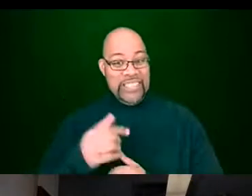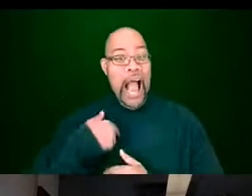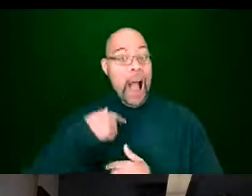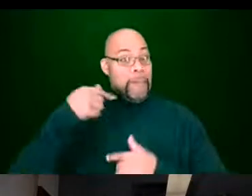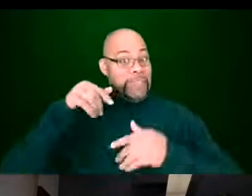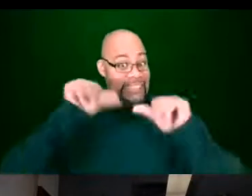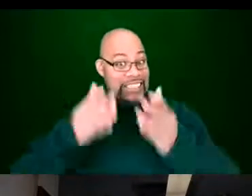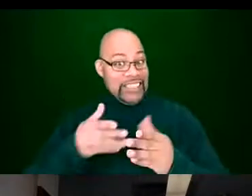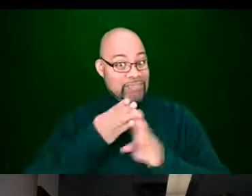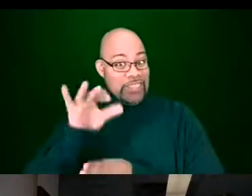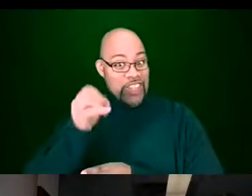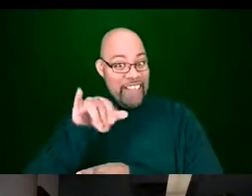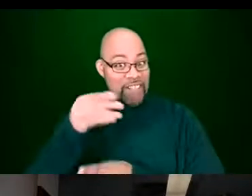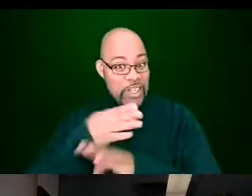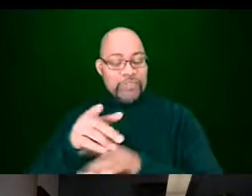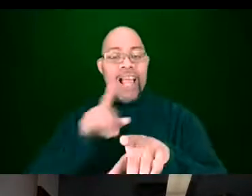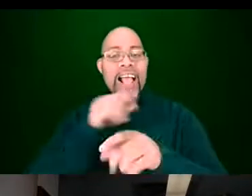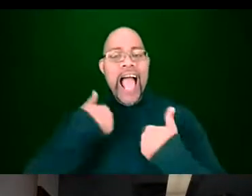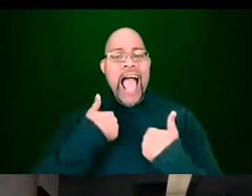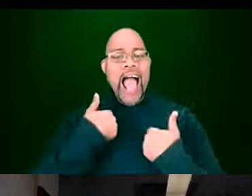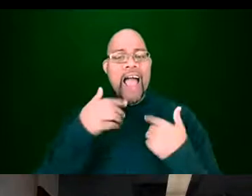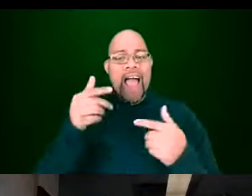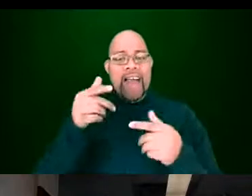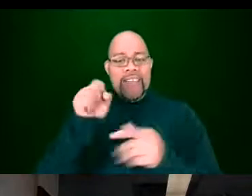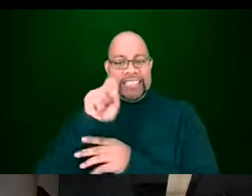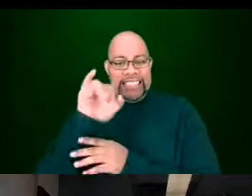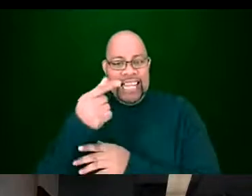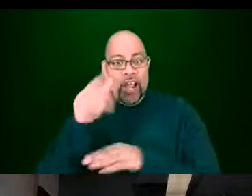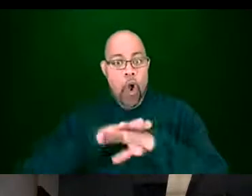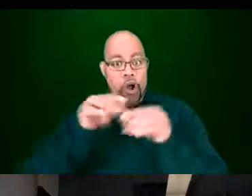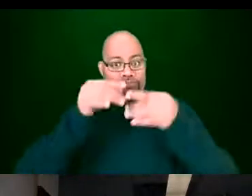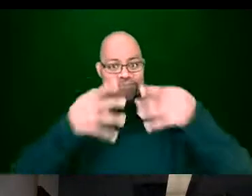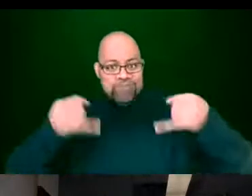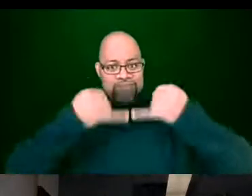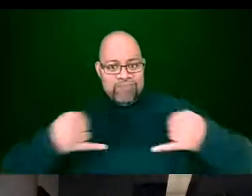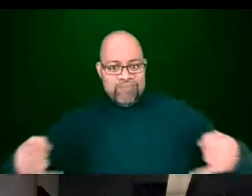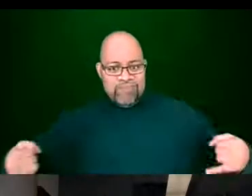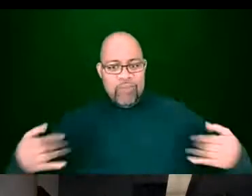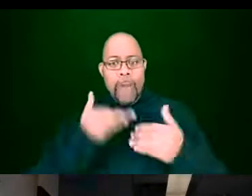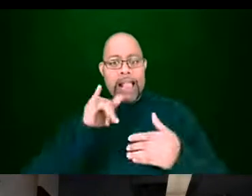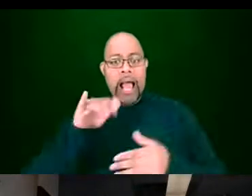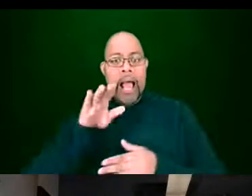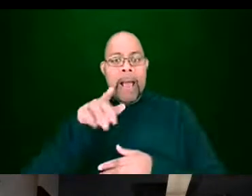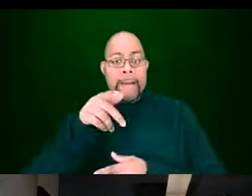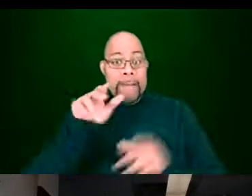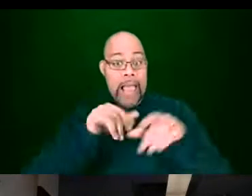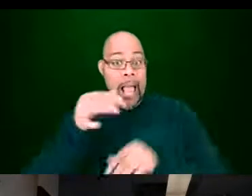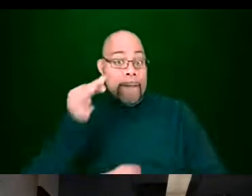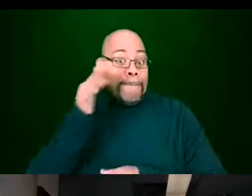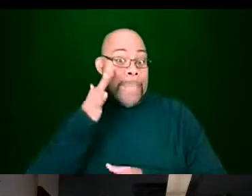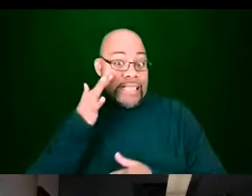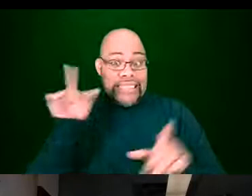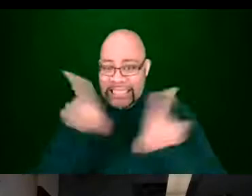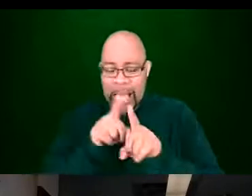scientist. They actually have little stingers on their tentacles. So their stinging cells, it's almost like how bees can sting, and